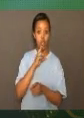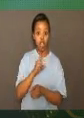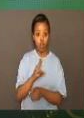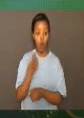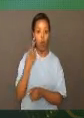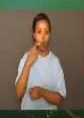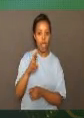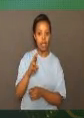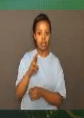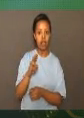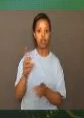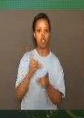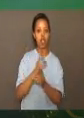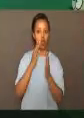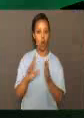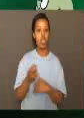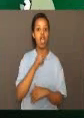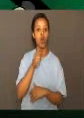or inorganic.